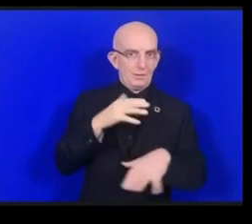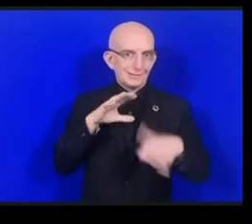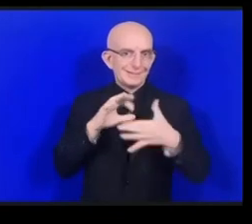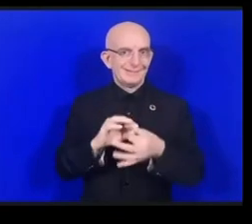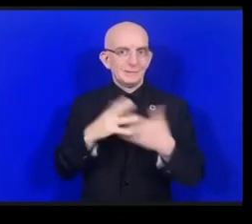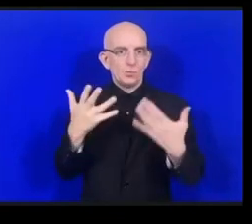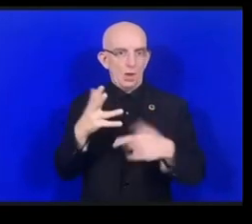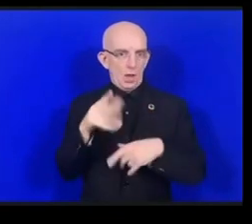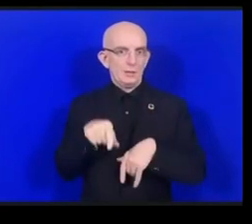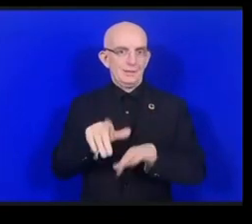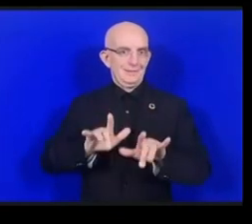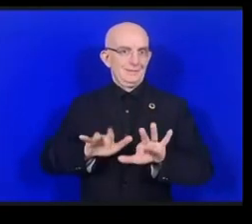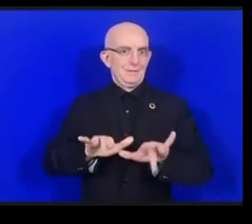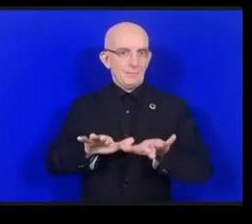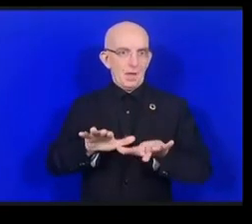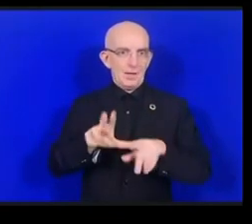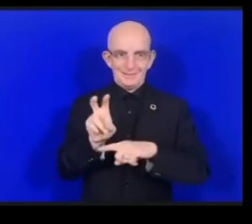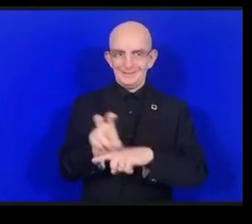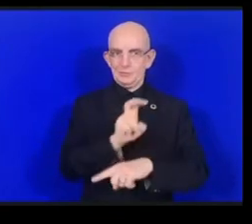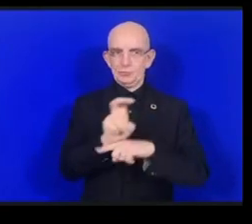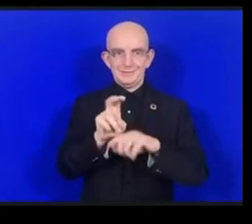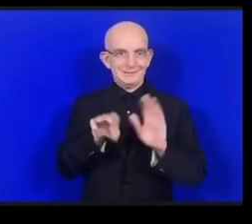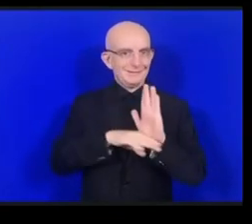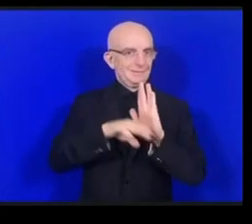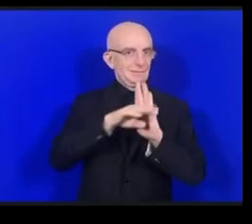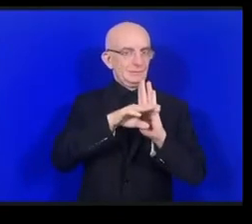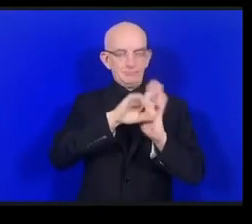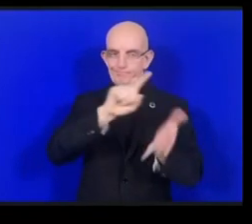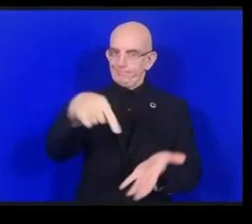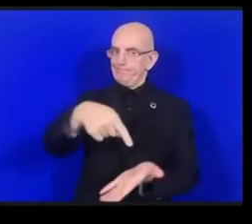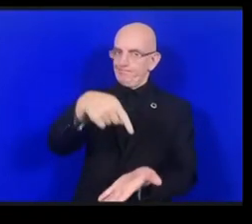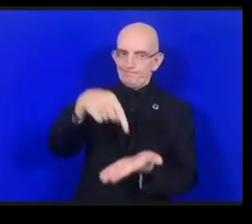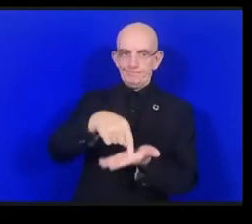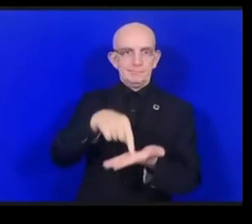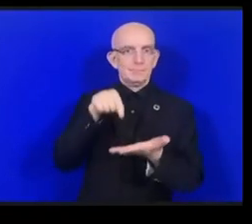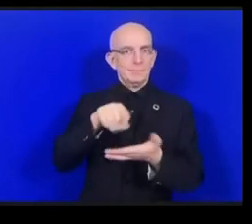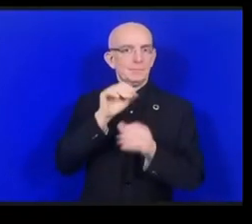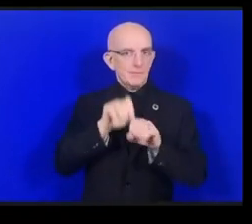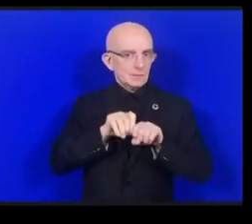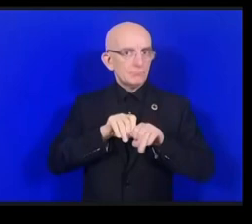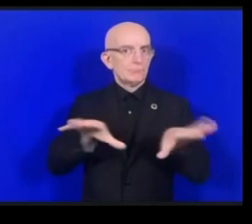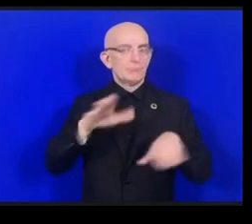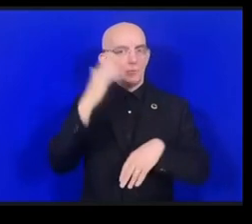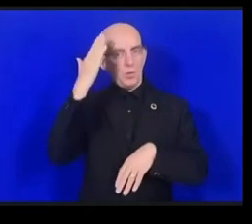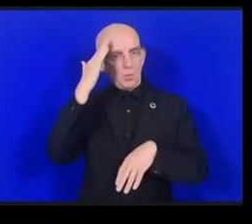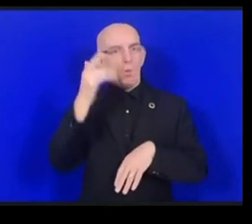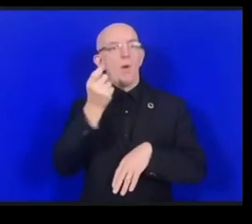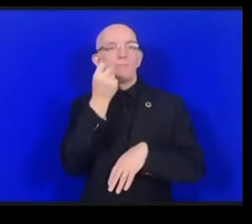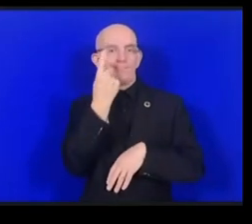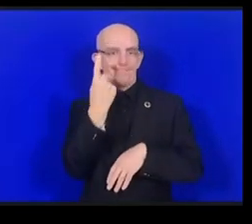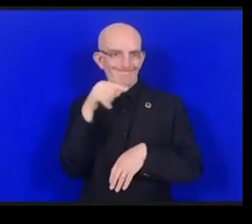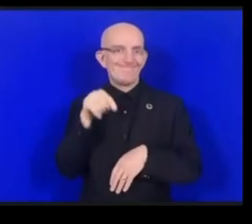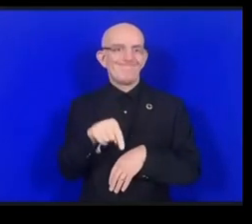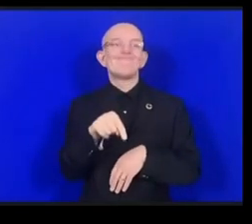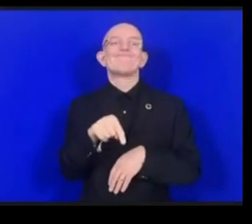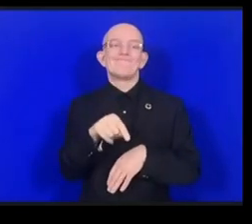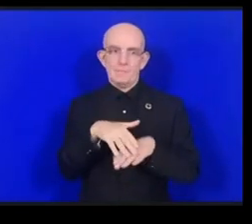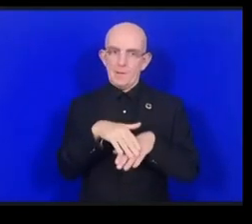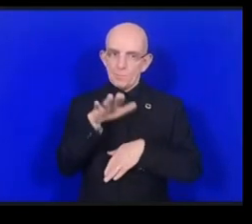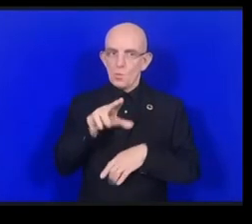online and of course this intersects with the whole uh sustainable development goals agenda with regard to